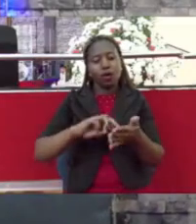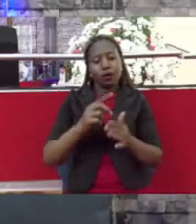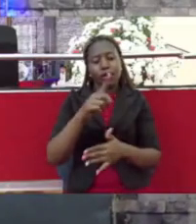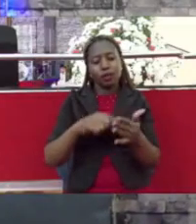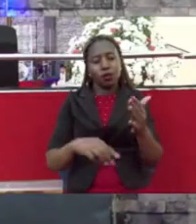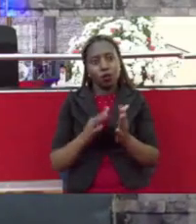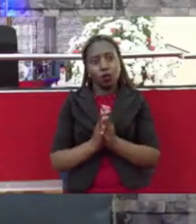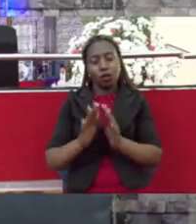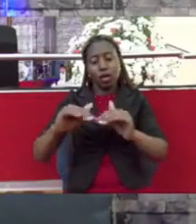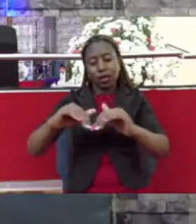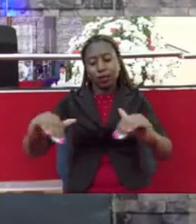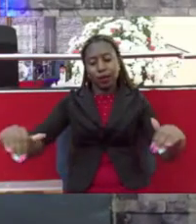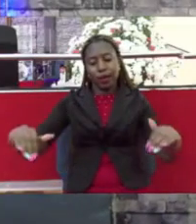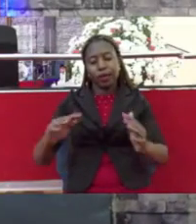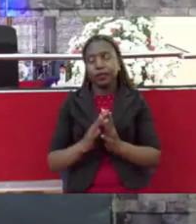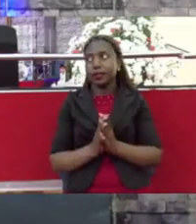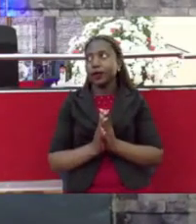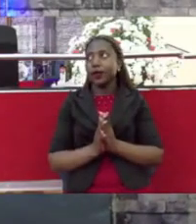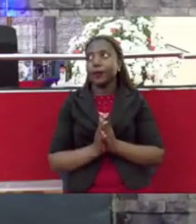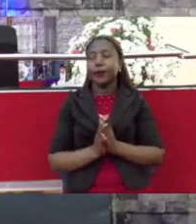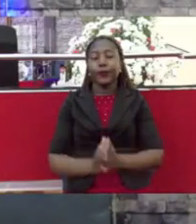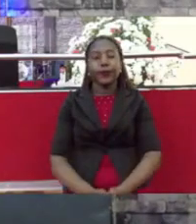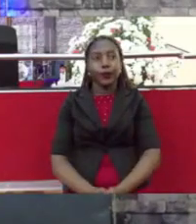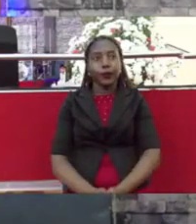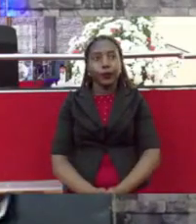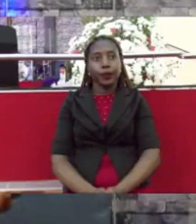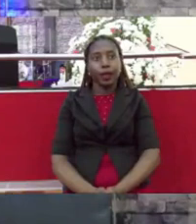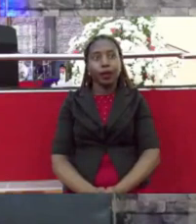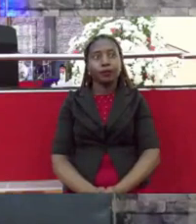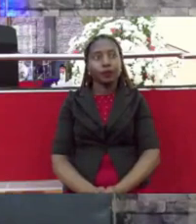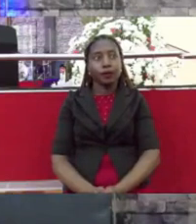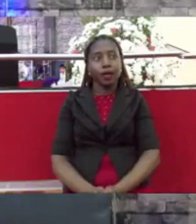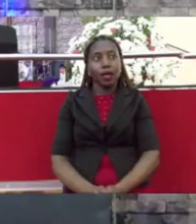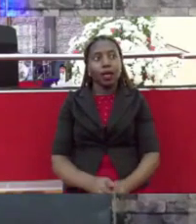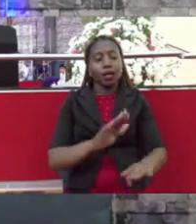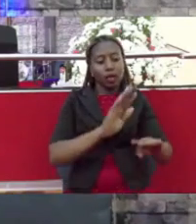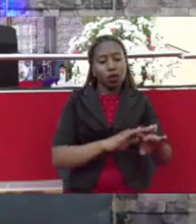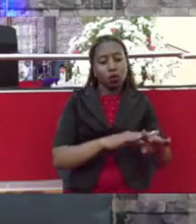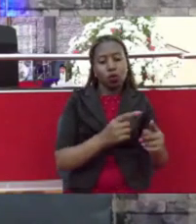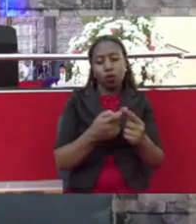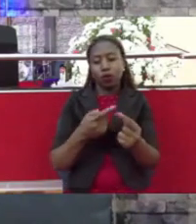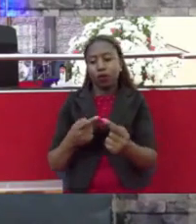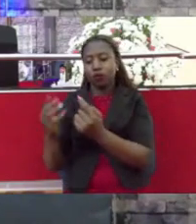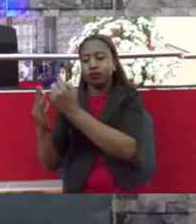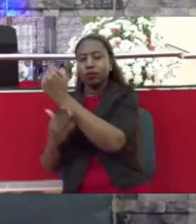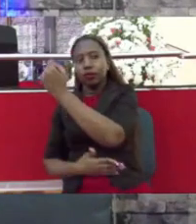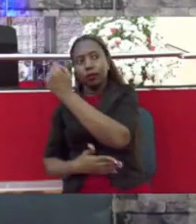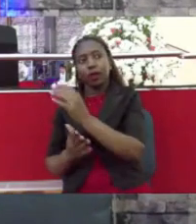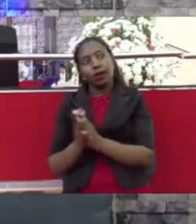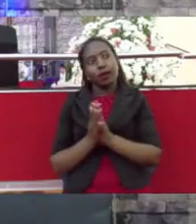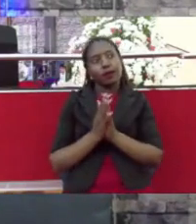of separating, kupepeta ni ile kutenganisha, the desirable and the undesirable elements. Kile ambacho ni kinapendeza na